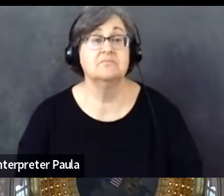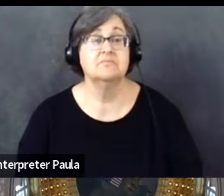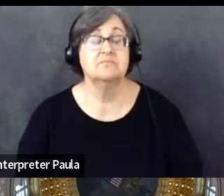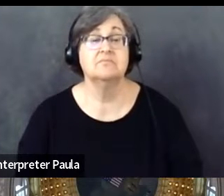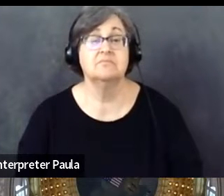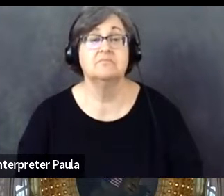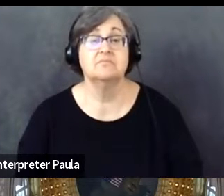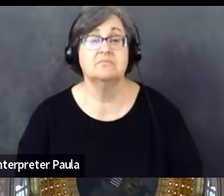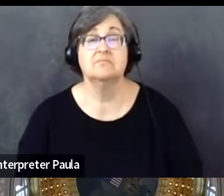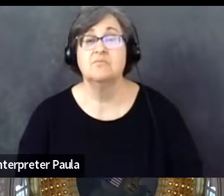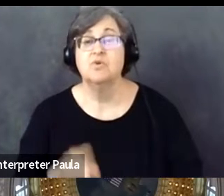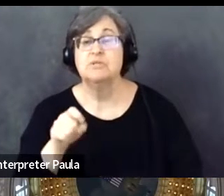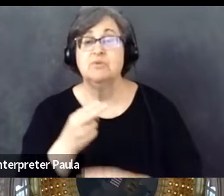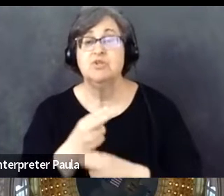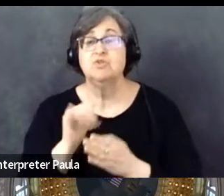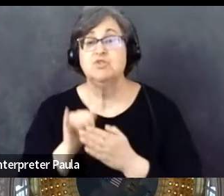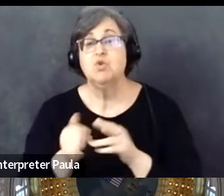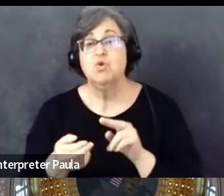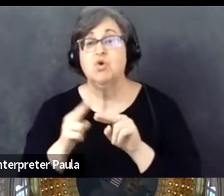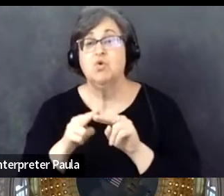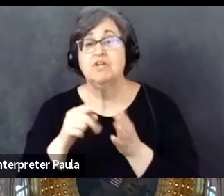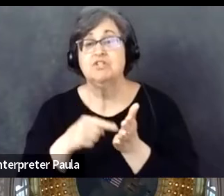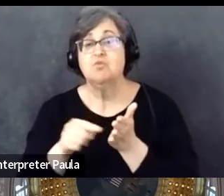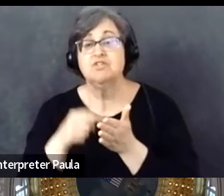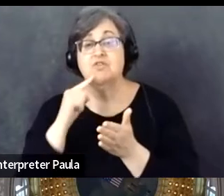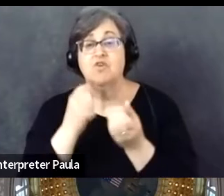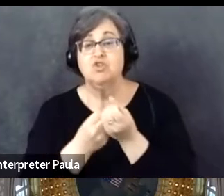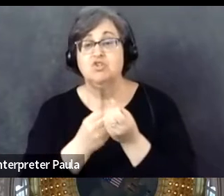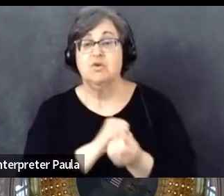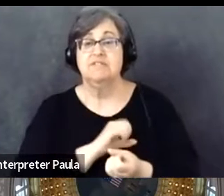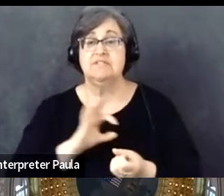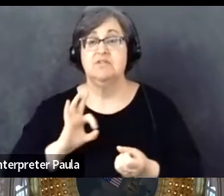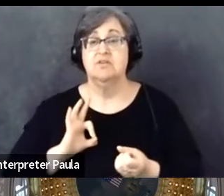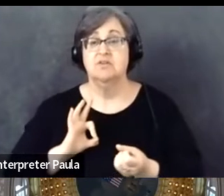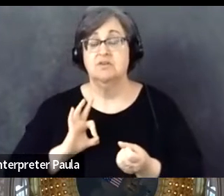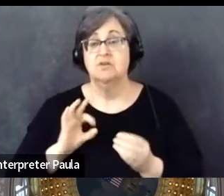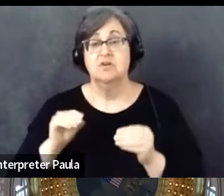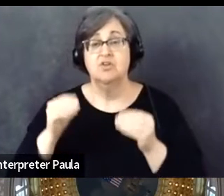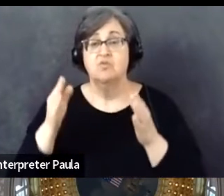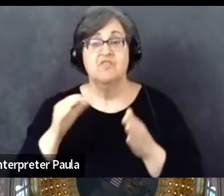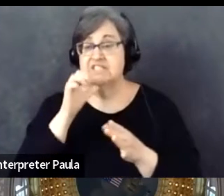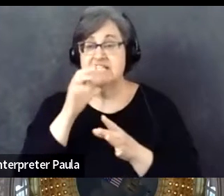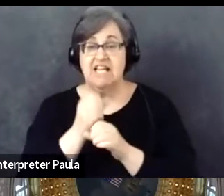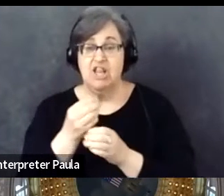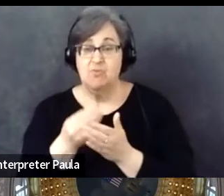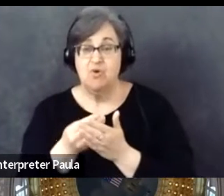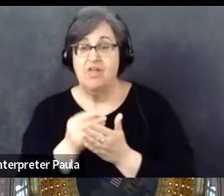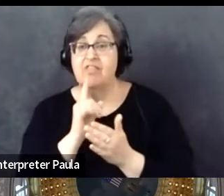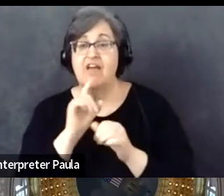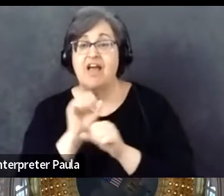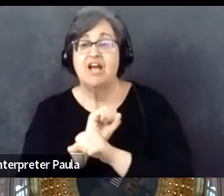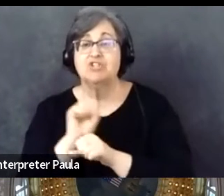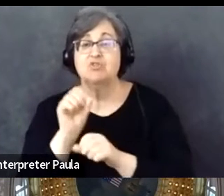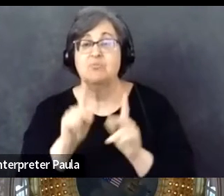to raise the support staff wages. So the provider isn't going to get the money. It's the actual